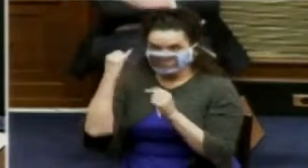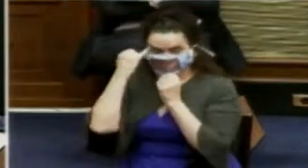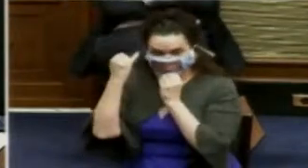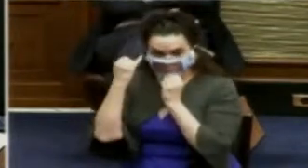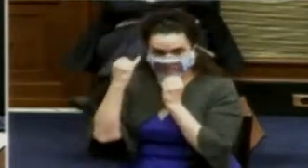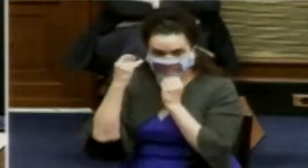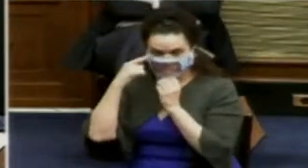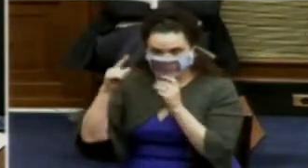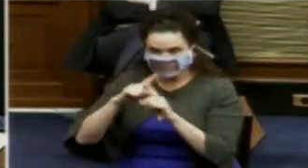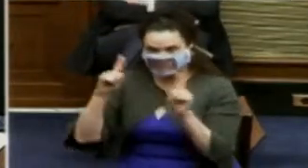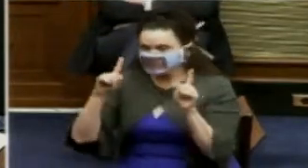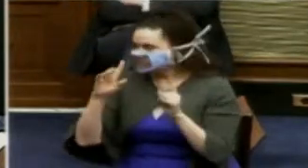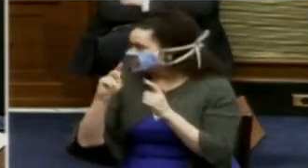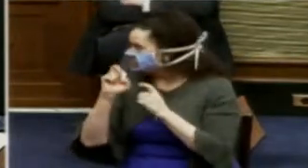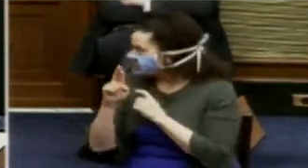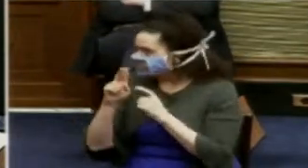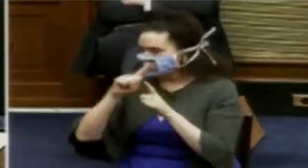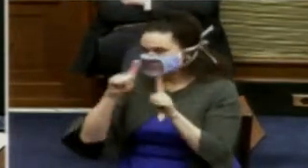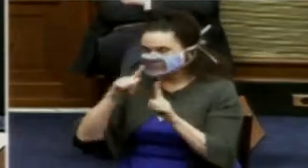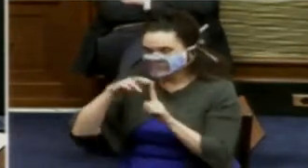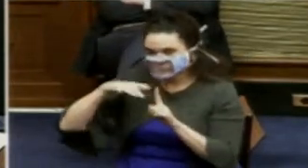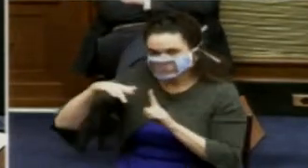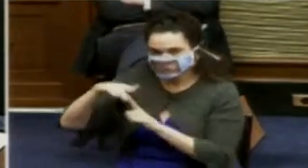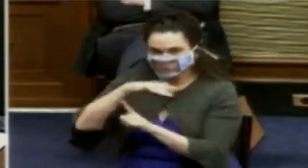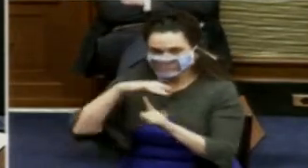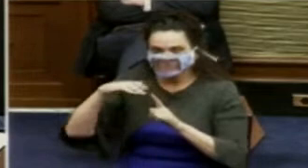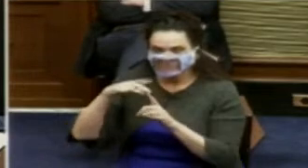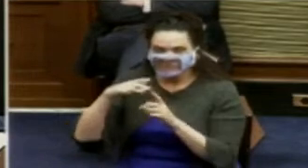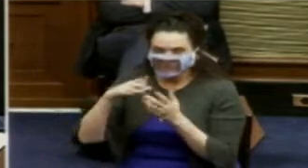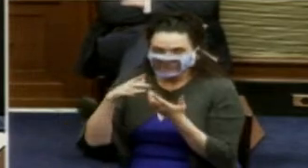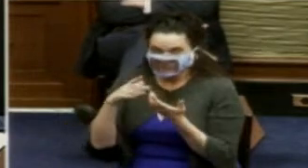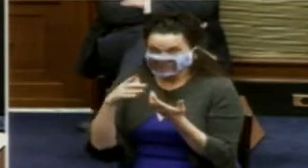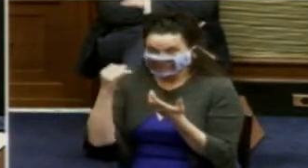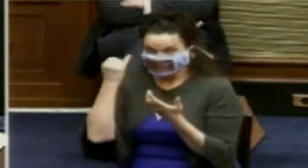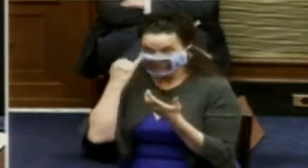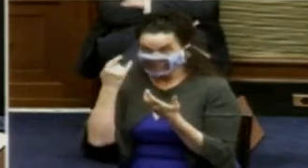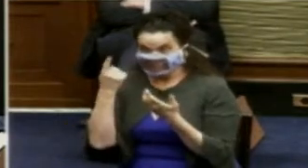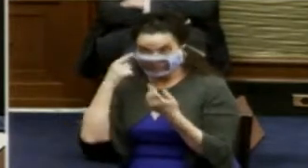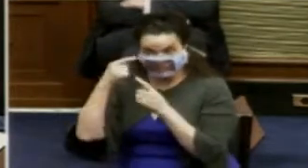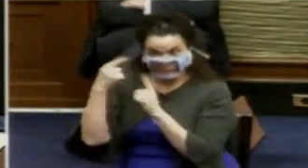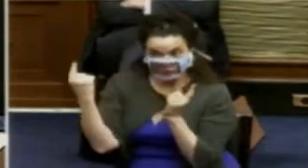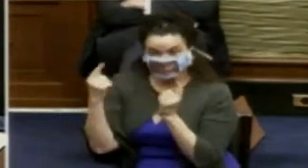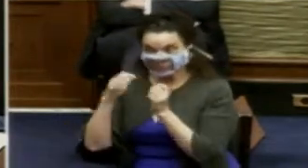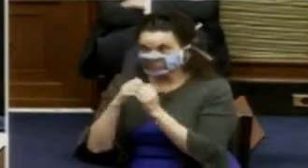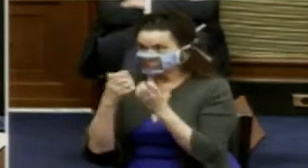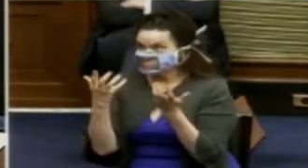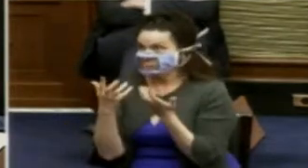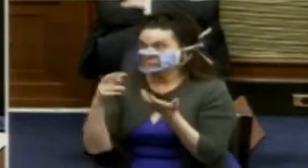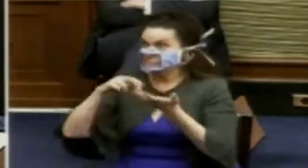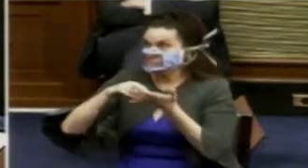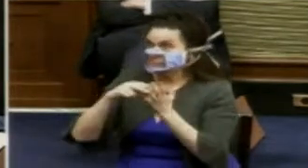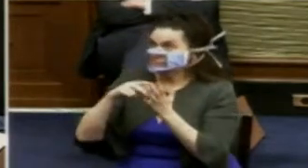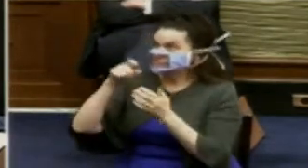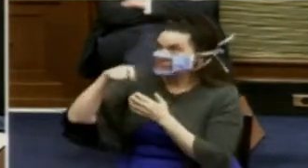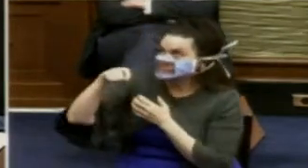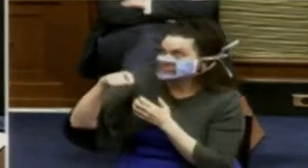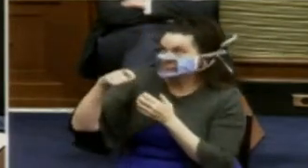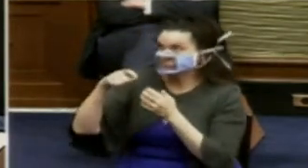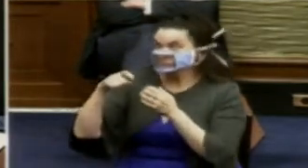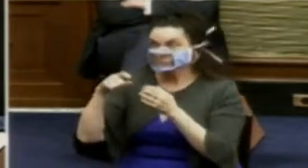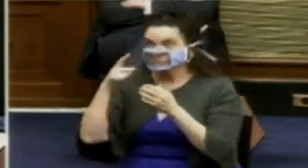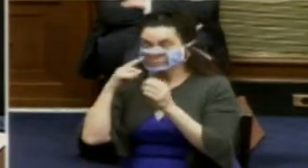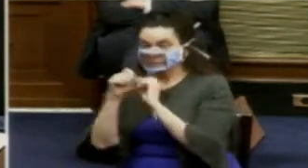different mayor in a different set of circumstances who might disagree with necessary safety precautions that the federal